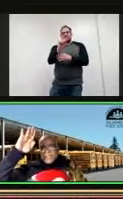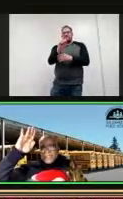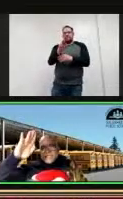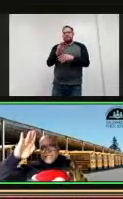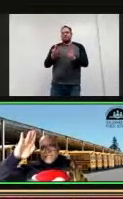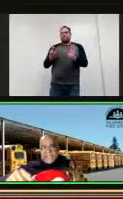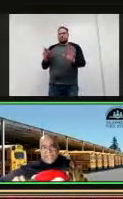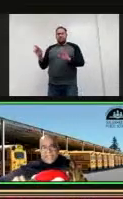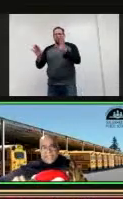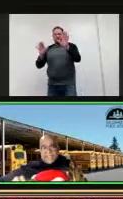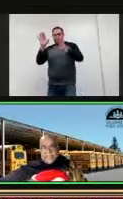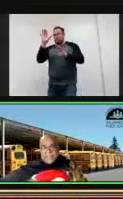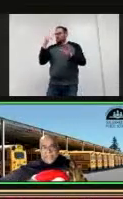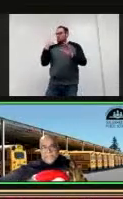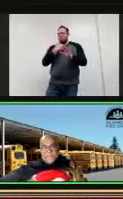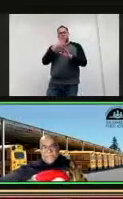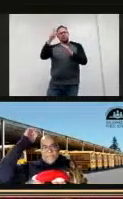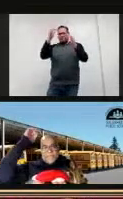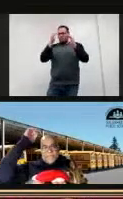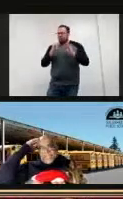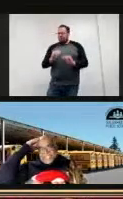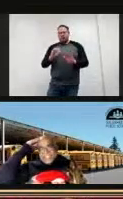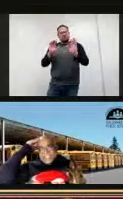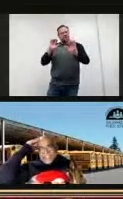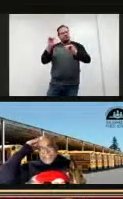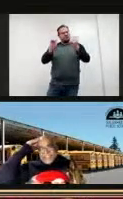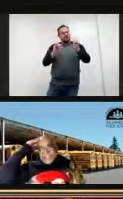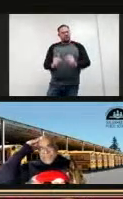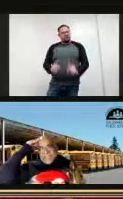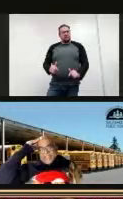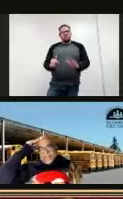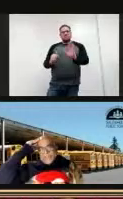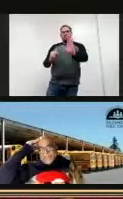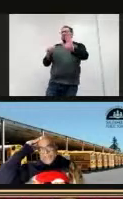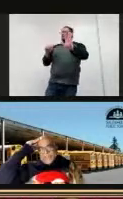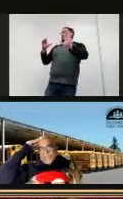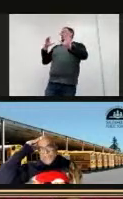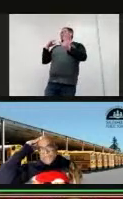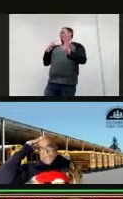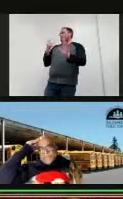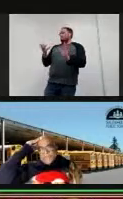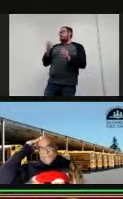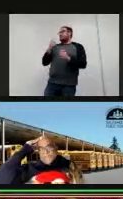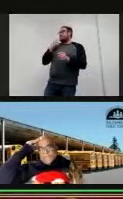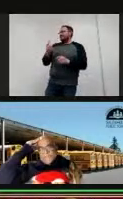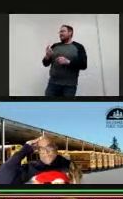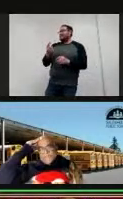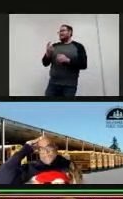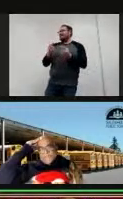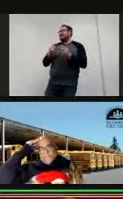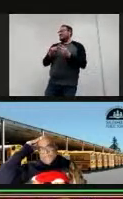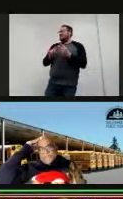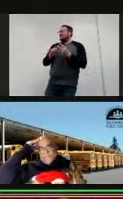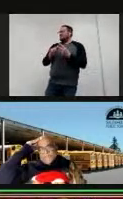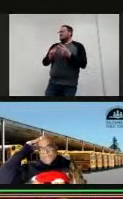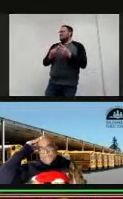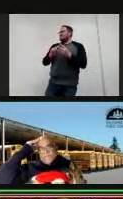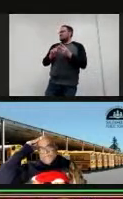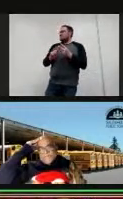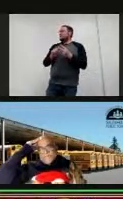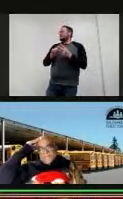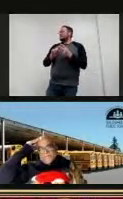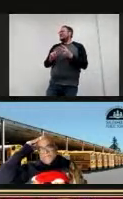Okay, we need to move on our Red Robin. Yeah. Can I say two quick things here? Sorry, I can't get Round to my Robin, hand. Not Red